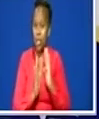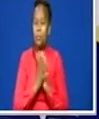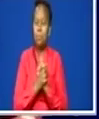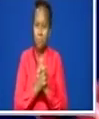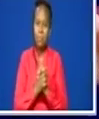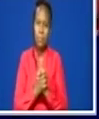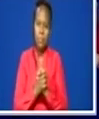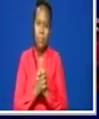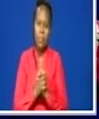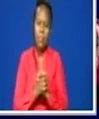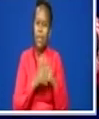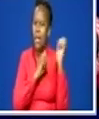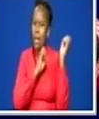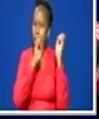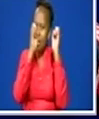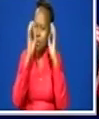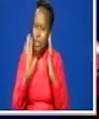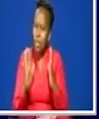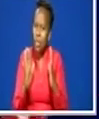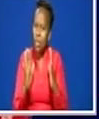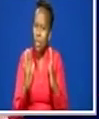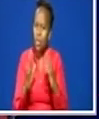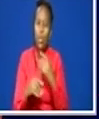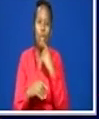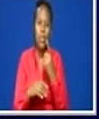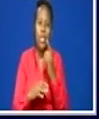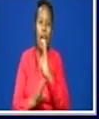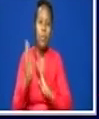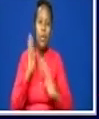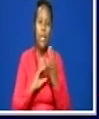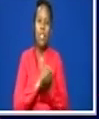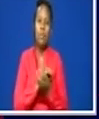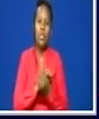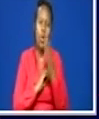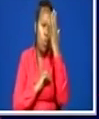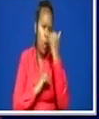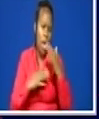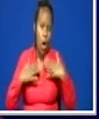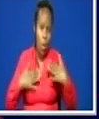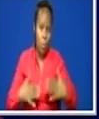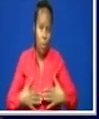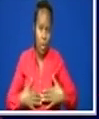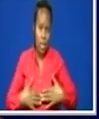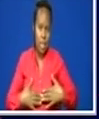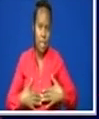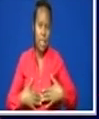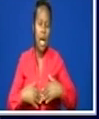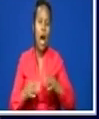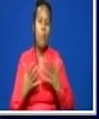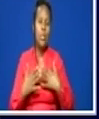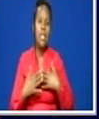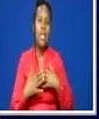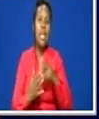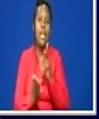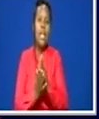biology, like I mentioned. So, Mwalimu, you say there's a biological explanation as to why our bodies, as to how our bodies maintain